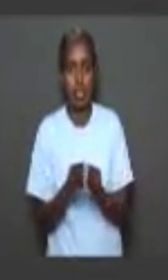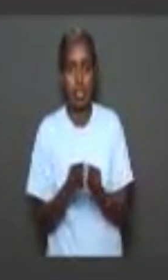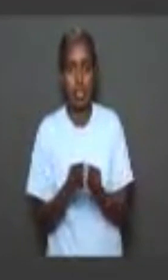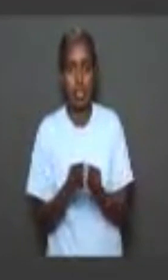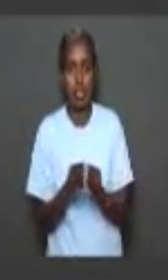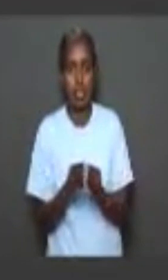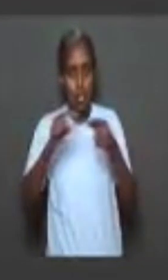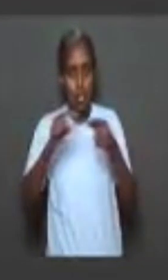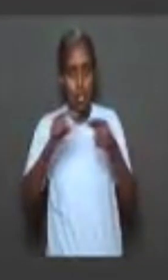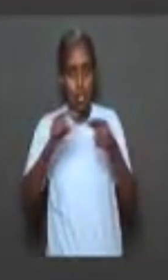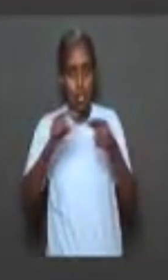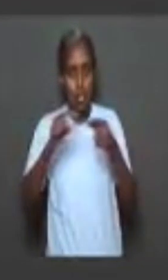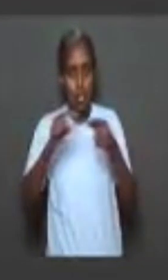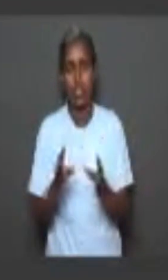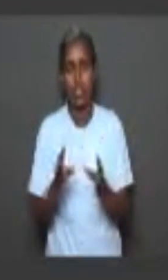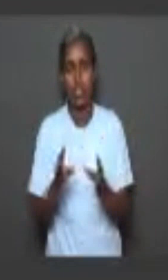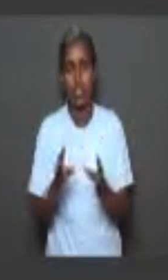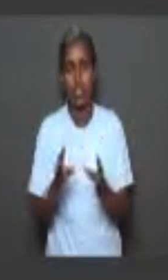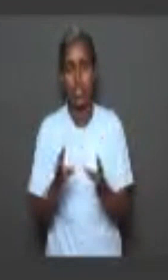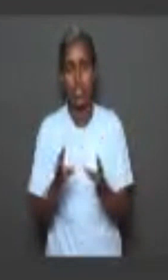infinite sets.